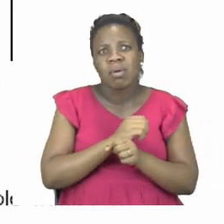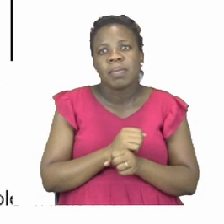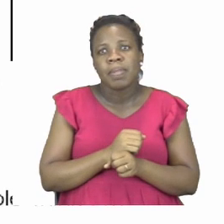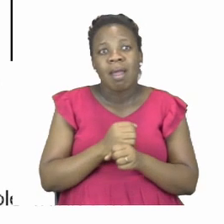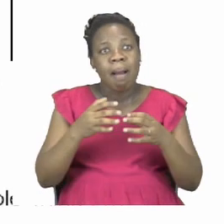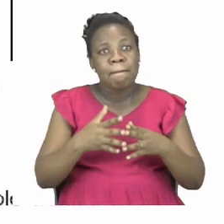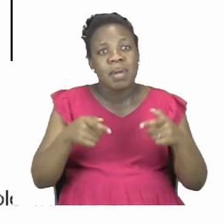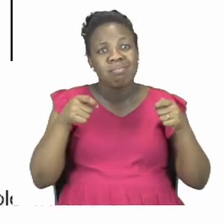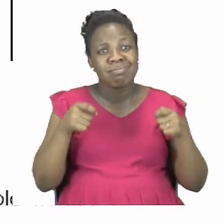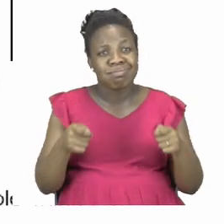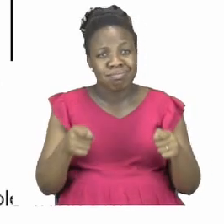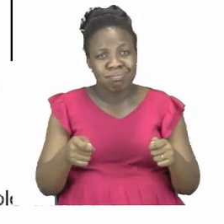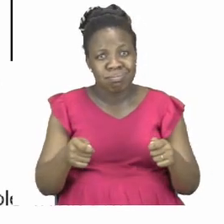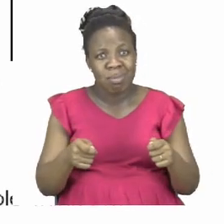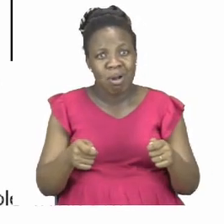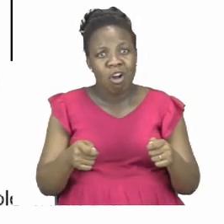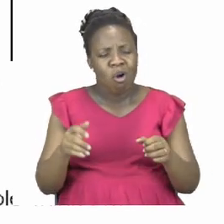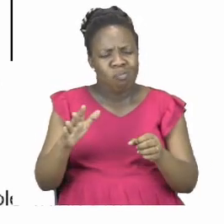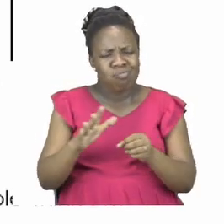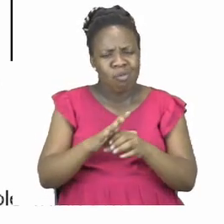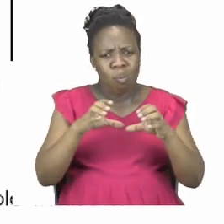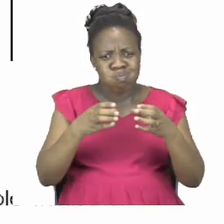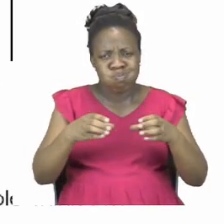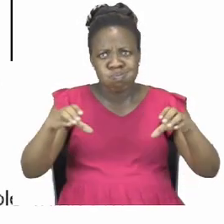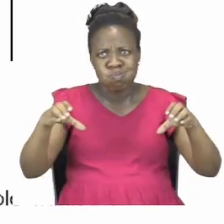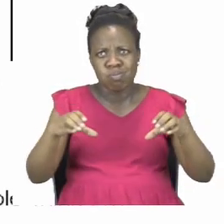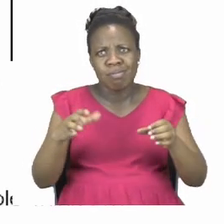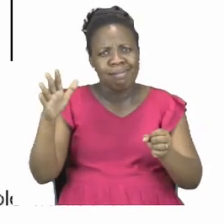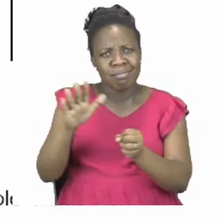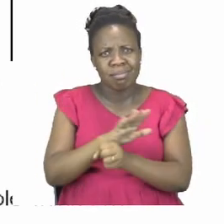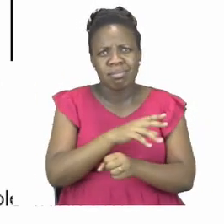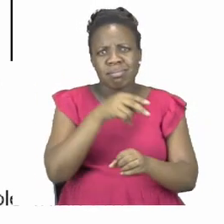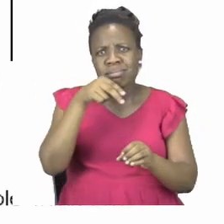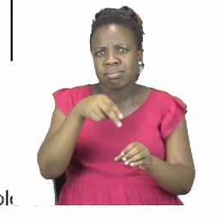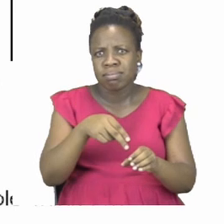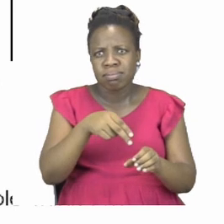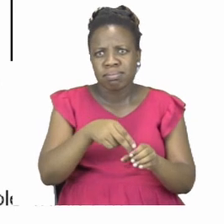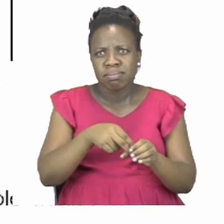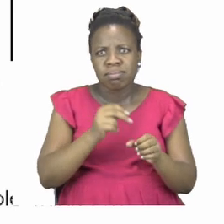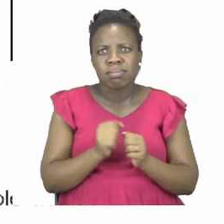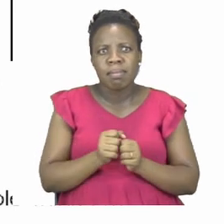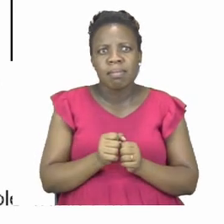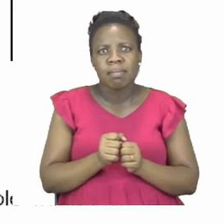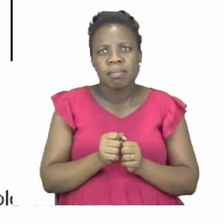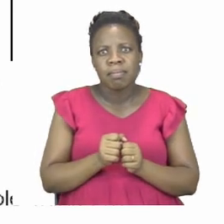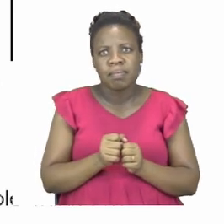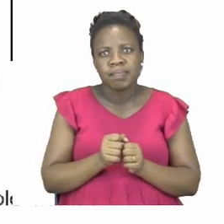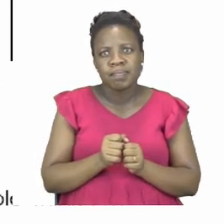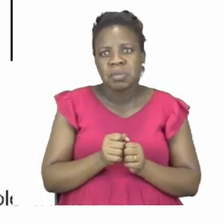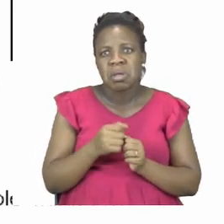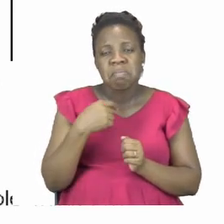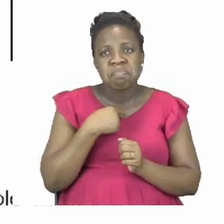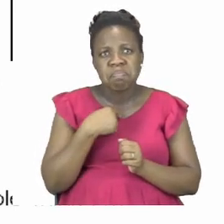tanks. When I leave the tanks, I'm not under pressure anymore. I